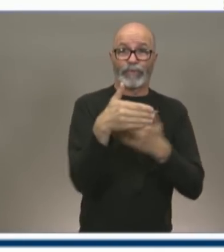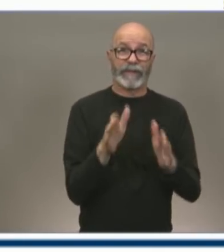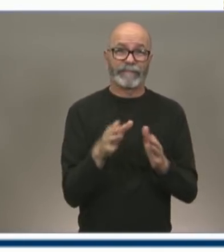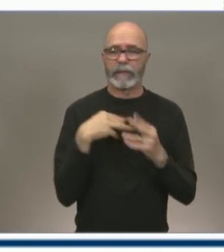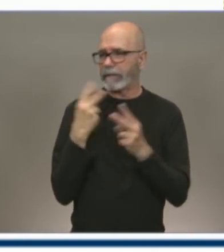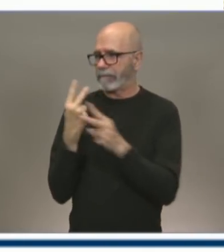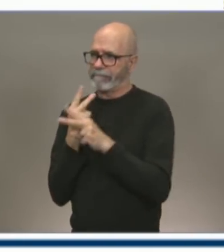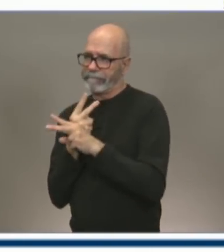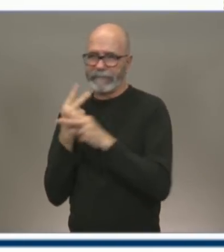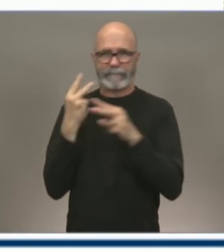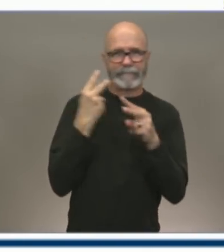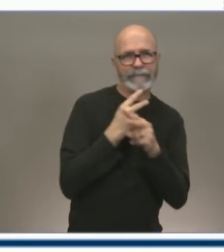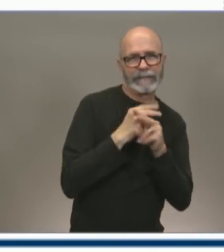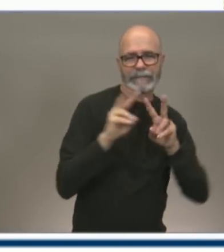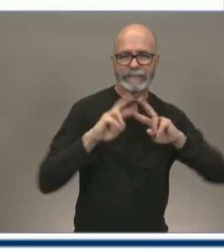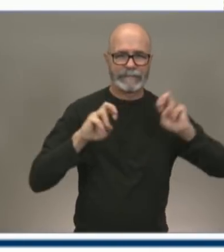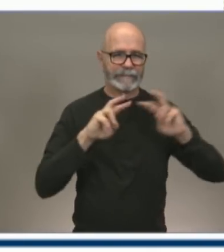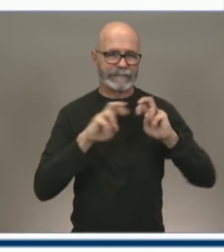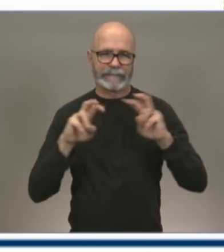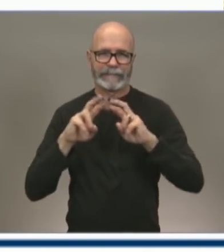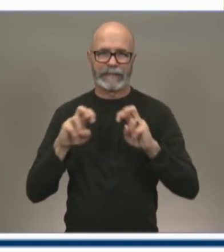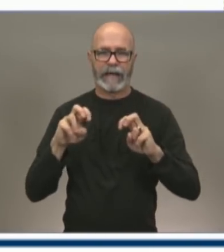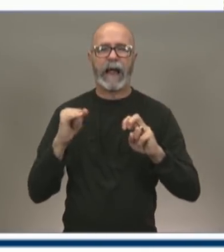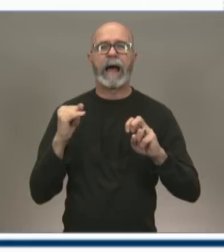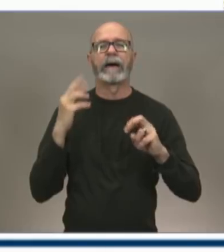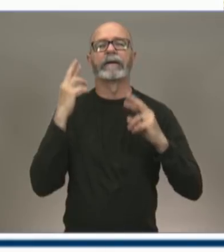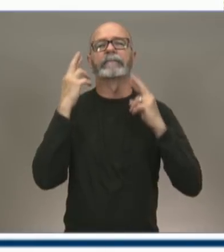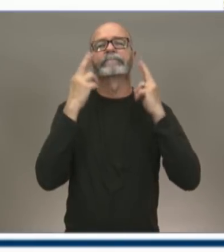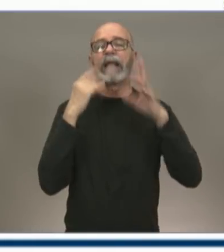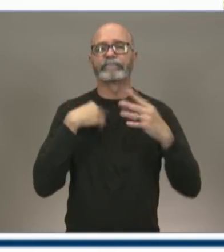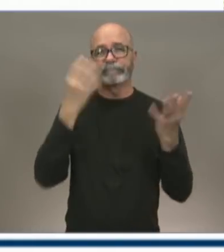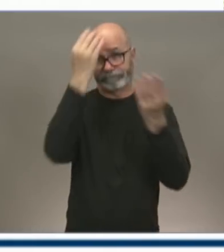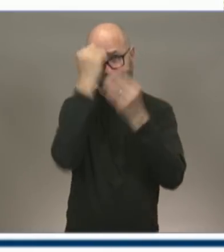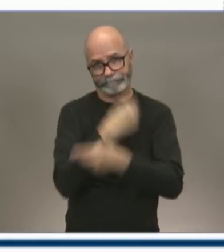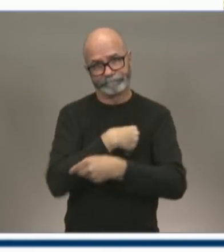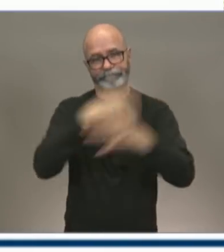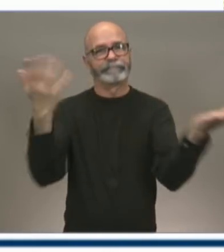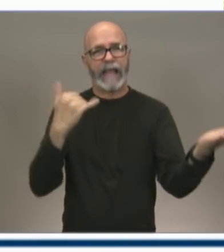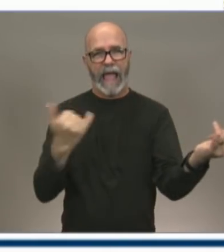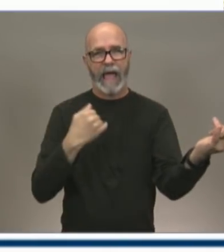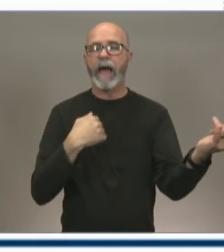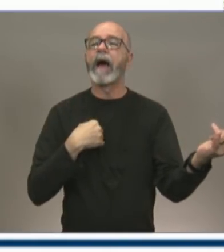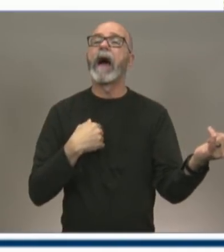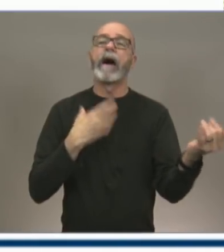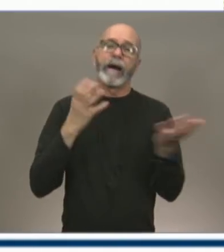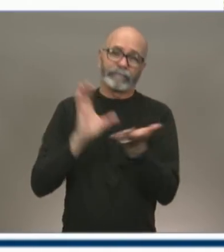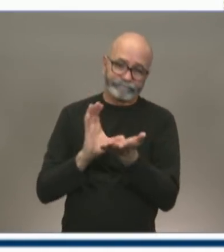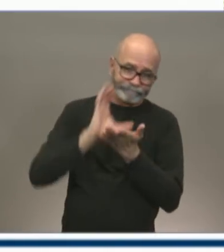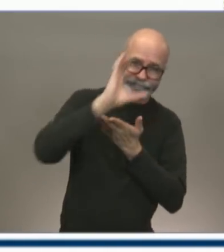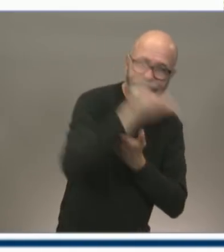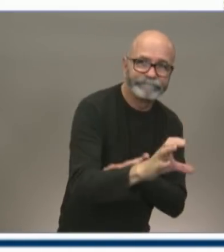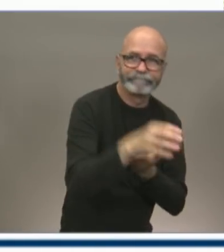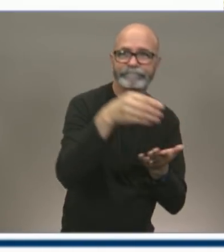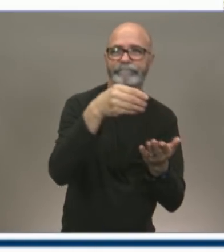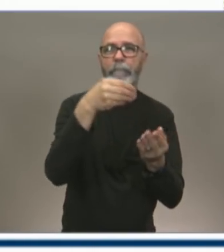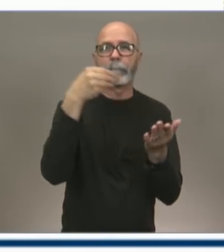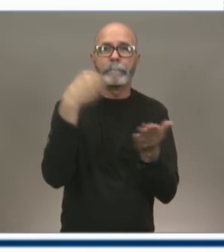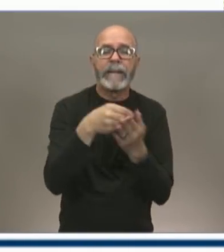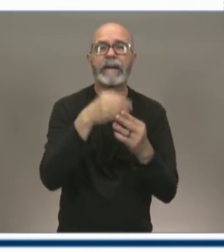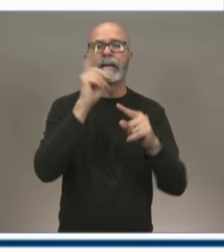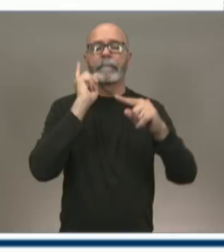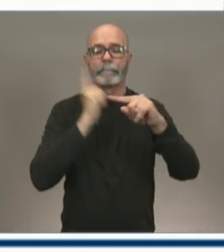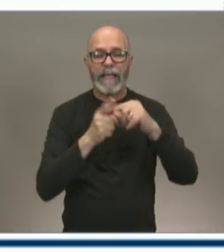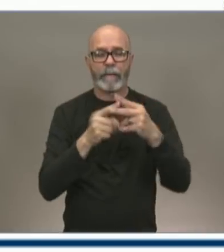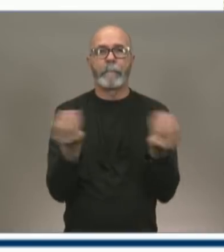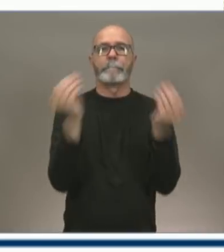facilities underway, we are happy today to announce a major investment to increase the number of long-term care beds in Central Zone